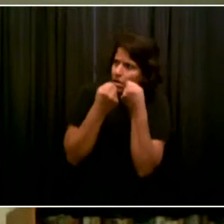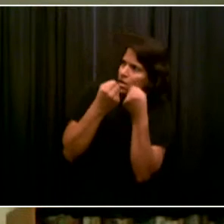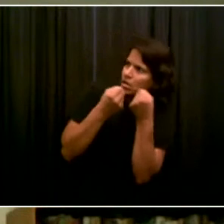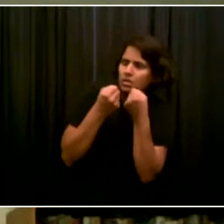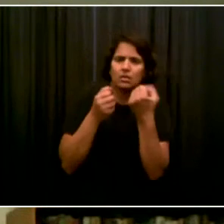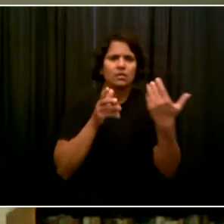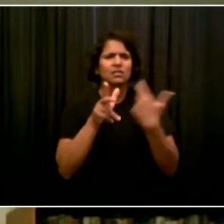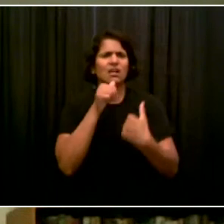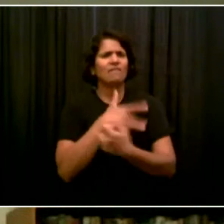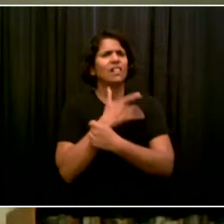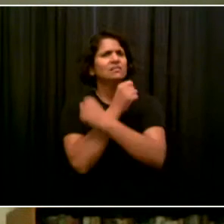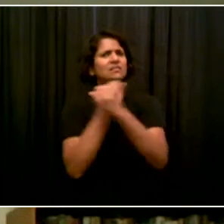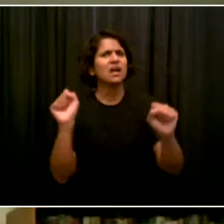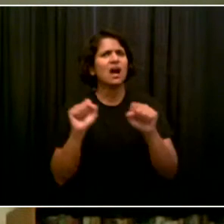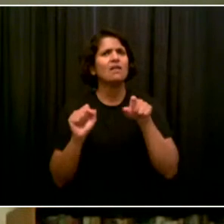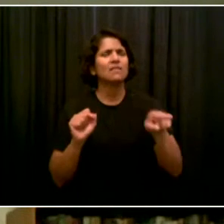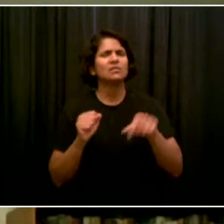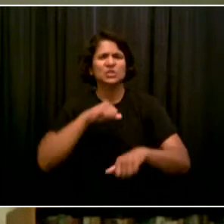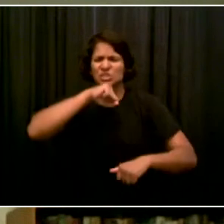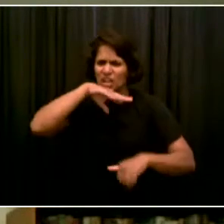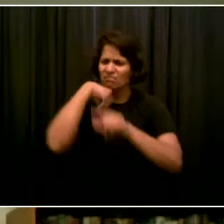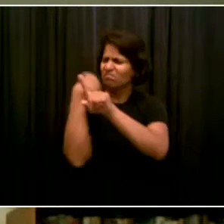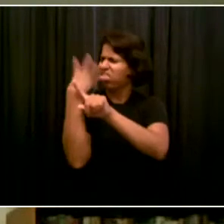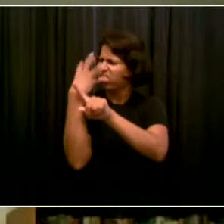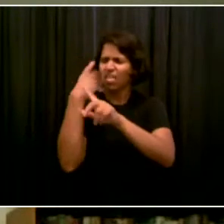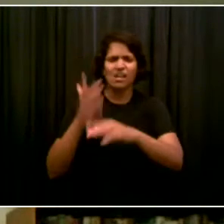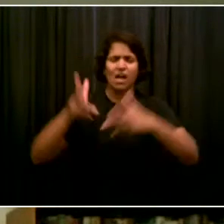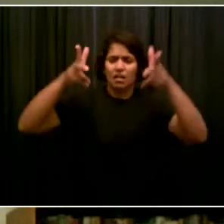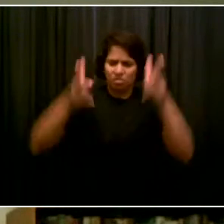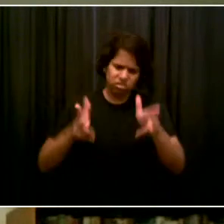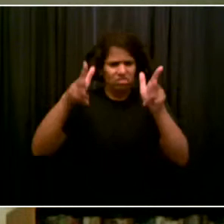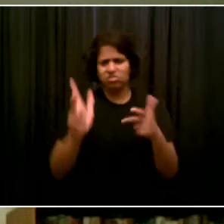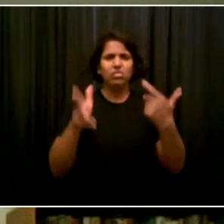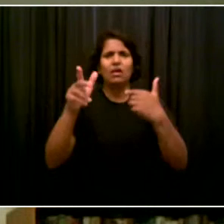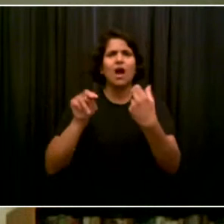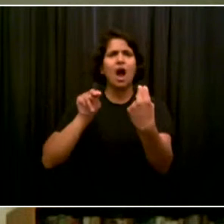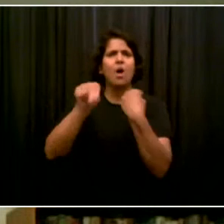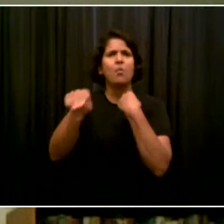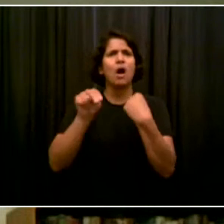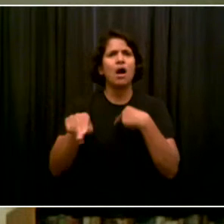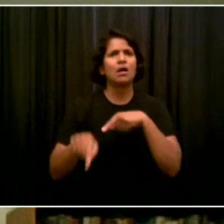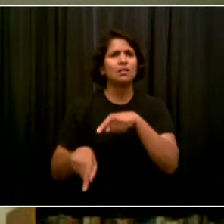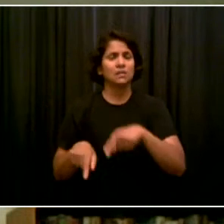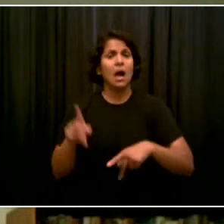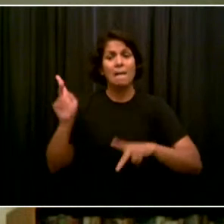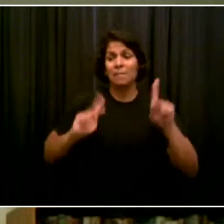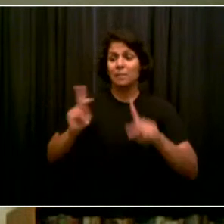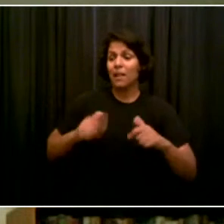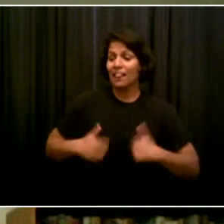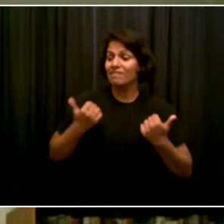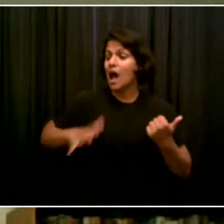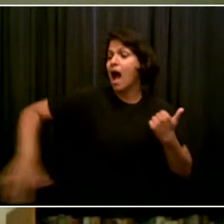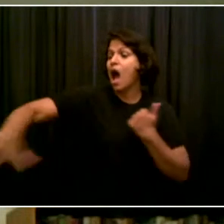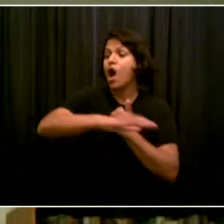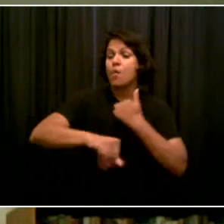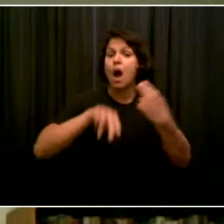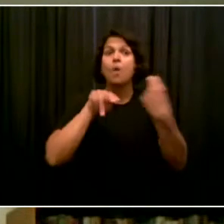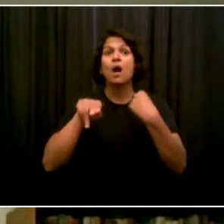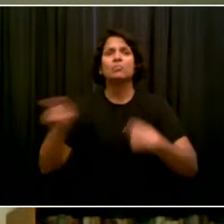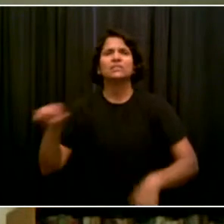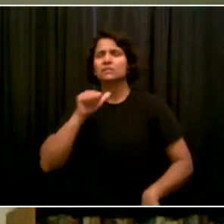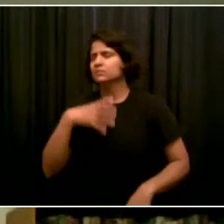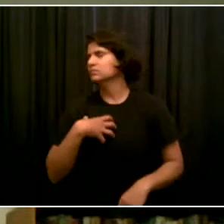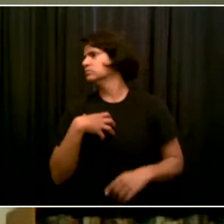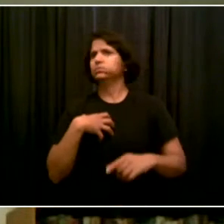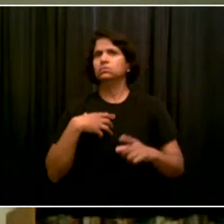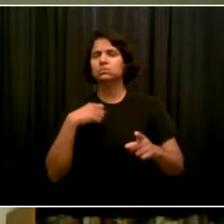communities in half. It lacks green space and other opportunities to sort of integrate the highway better into our communities.